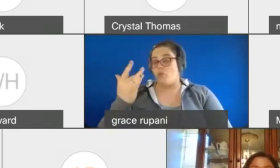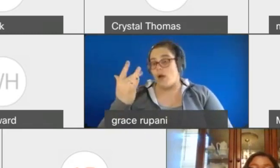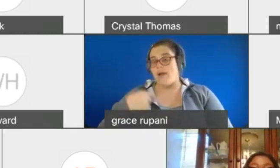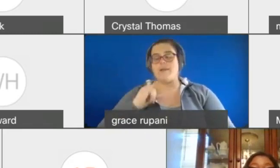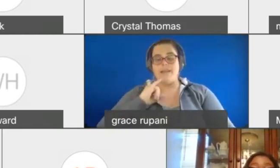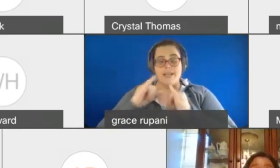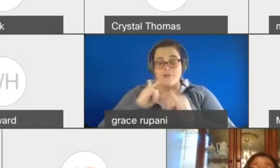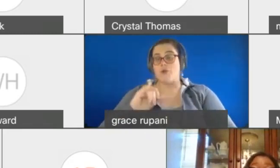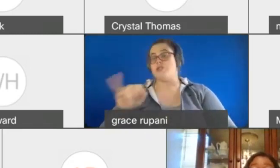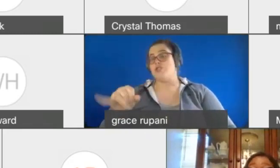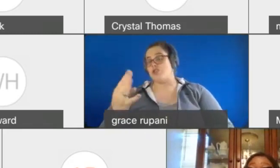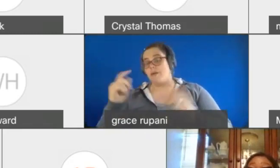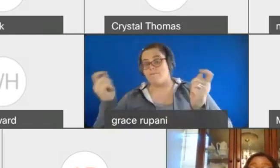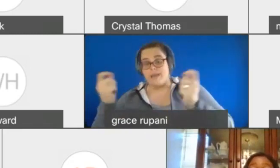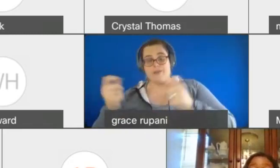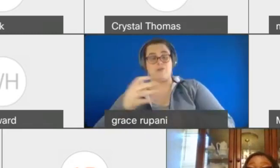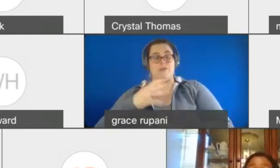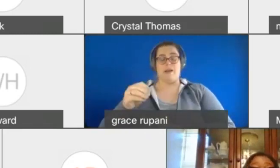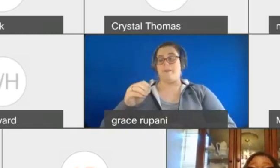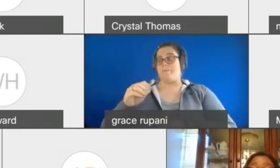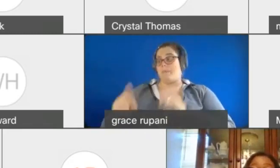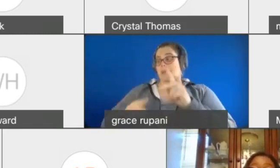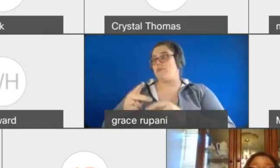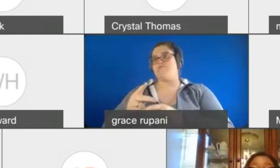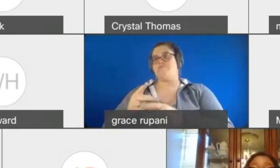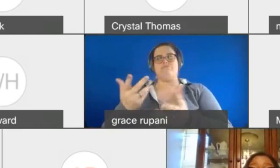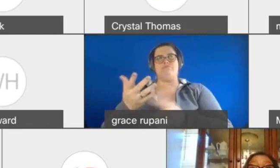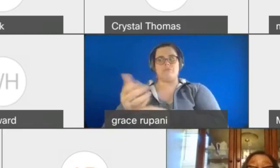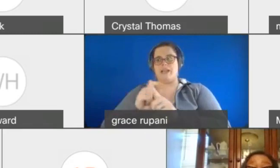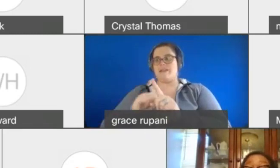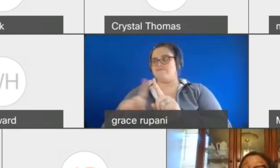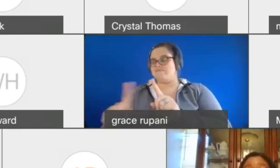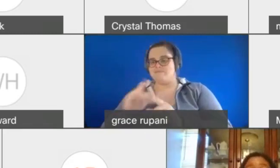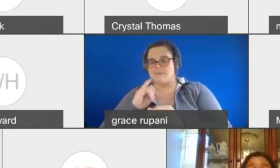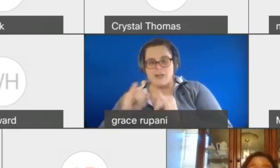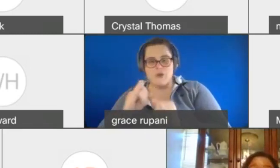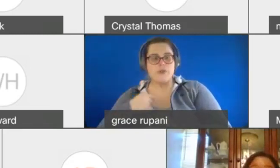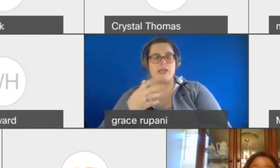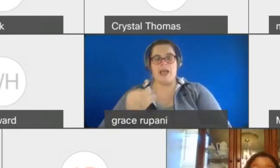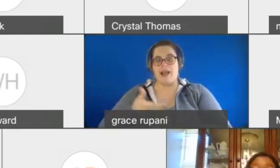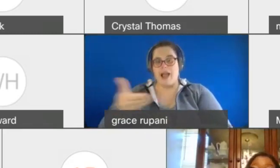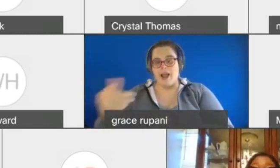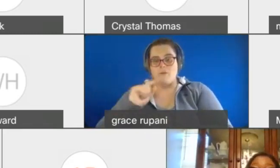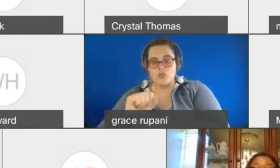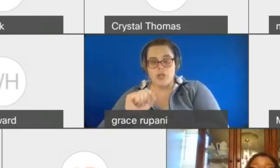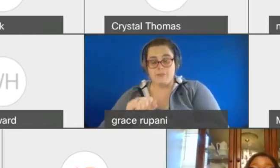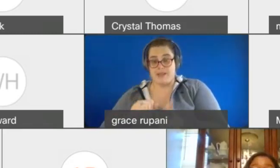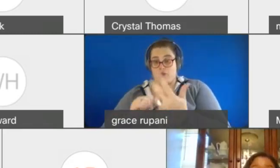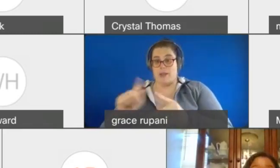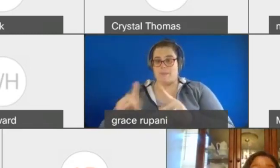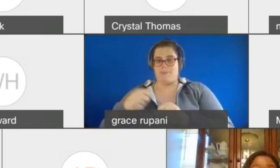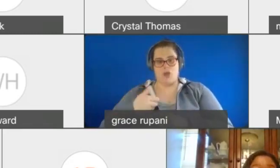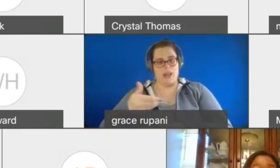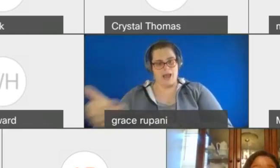fairs, and people getting, just interviews that they're getting and having a job. We've had 3 people had jobs.